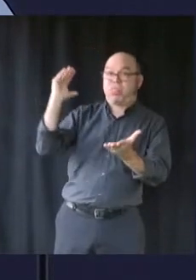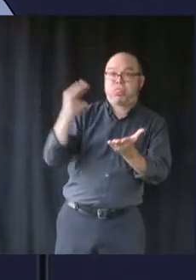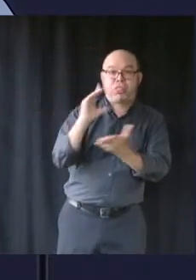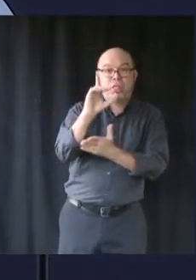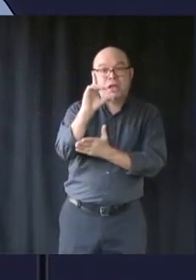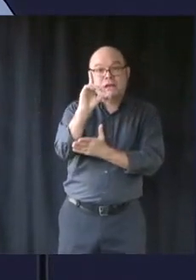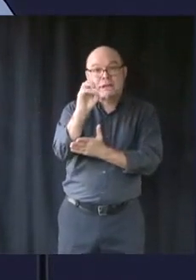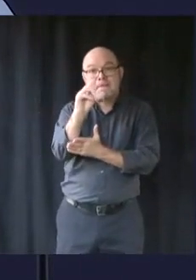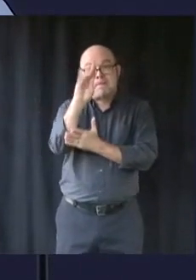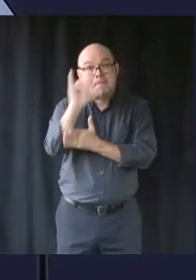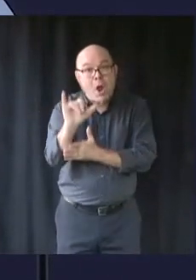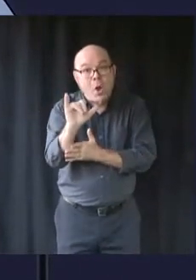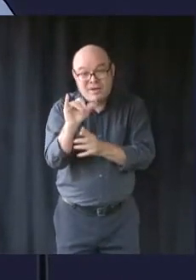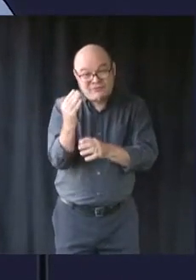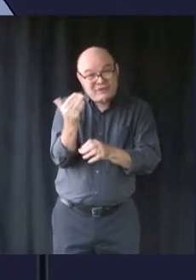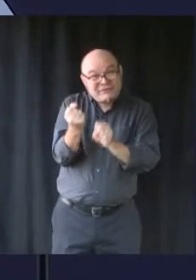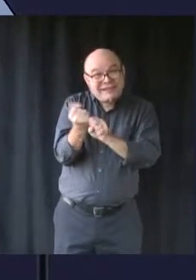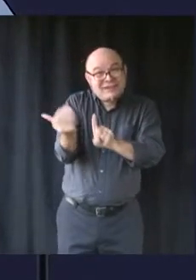fewer.